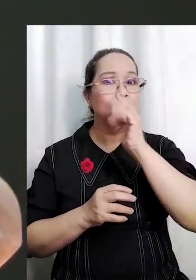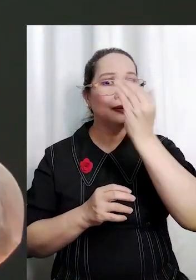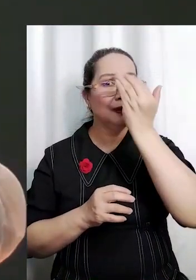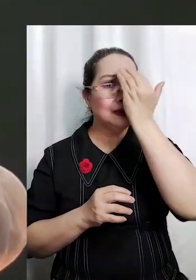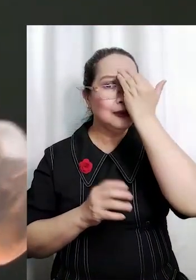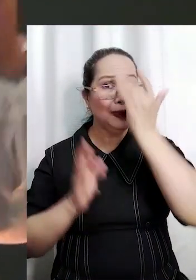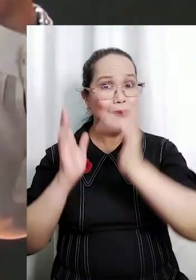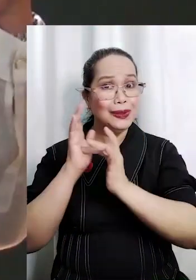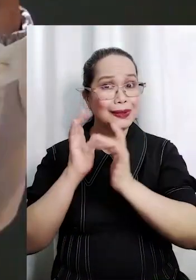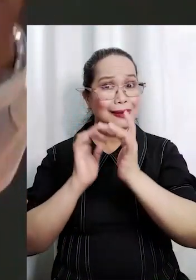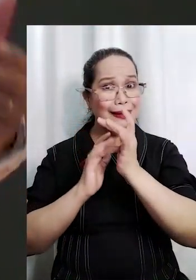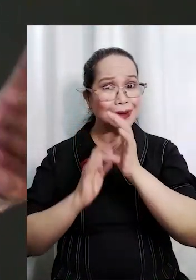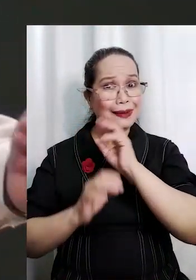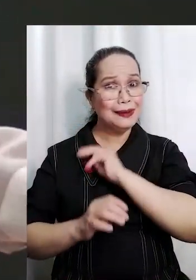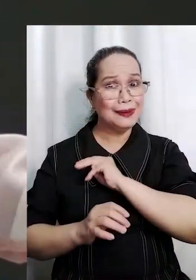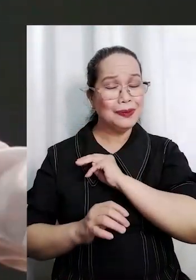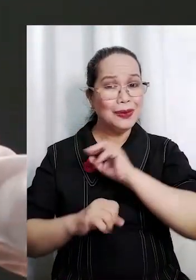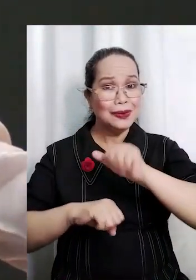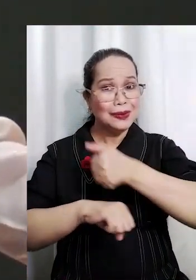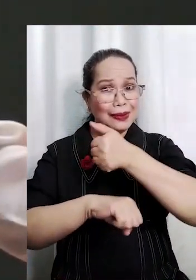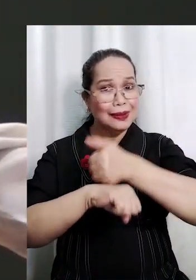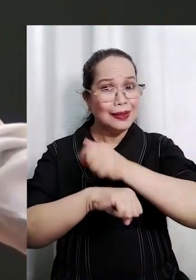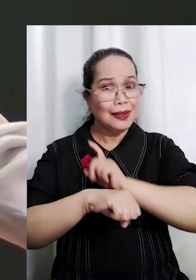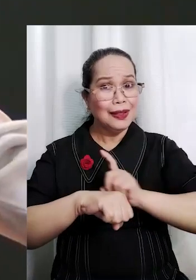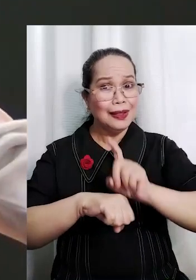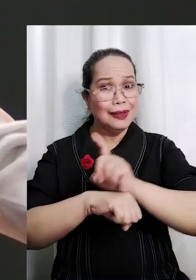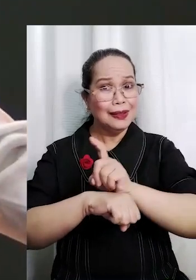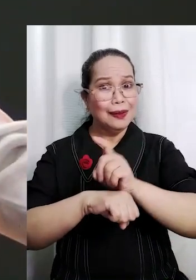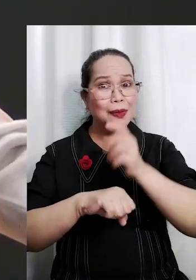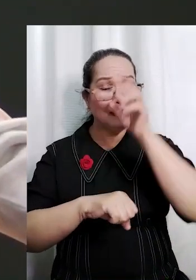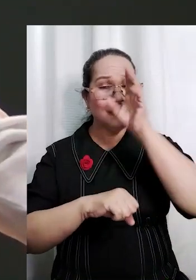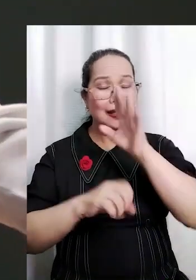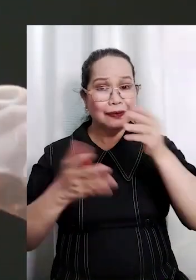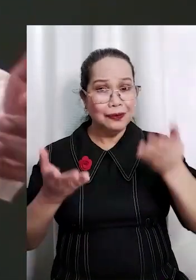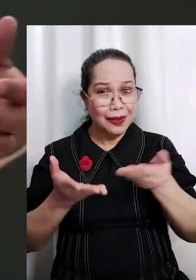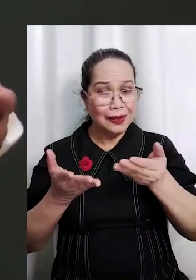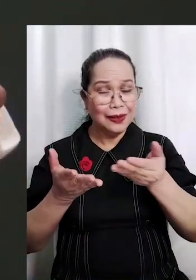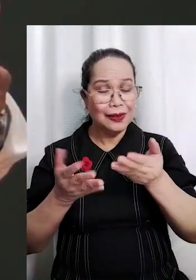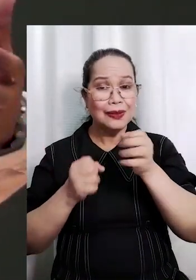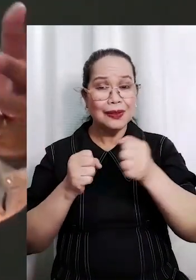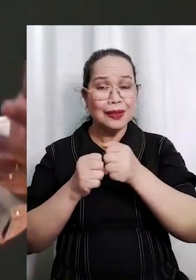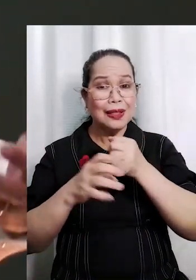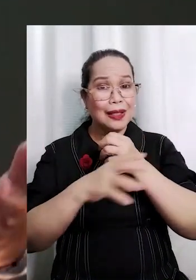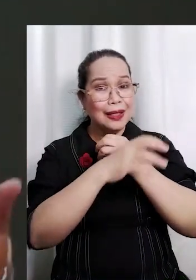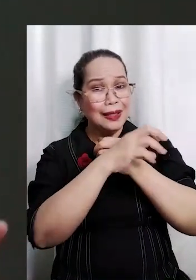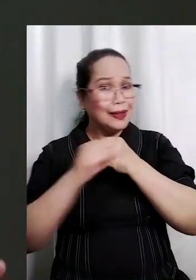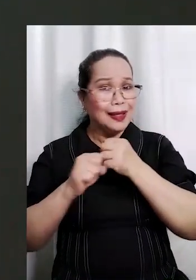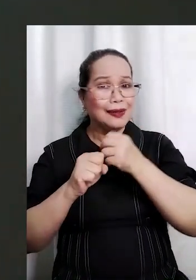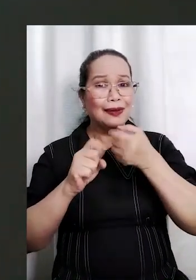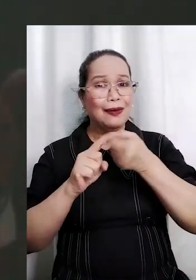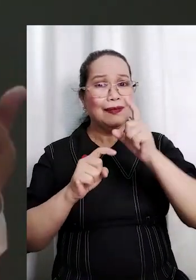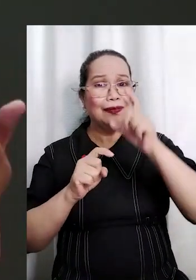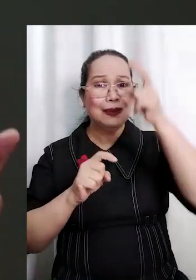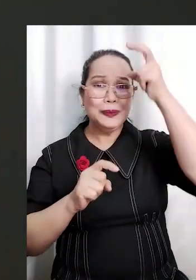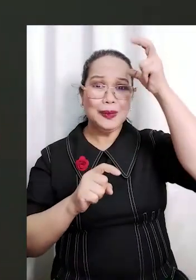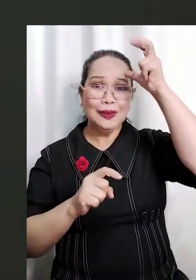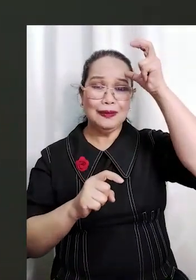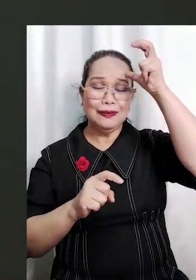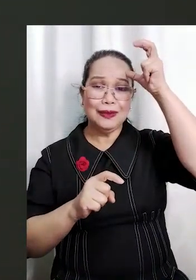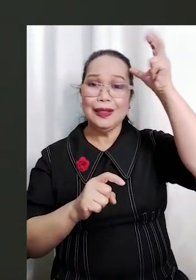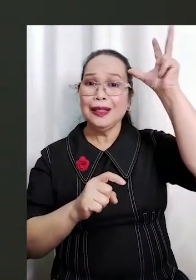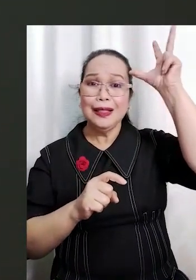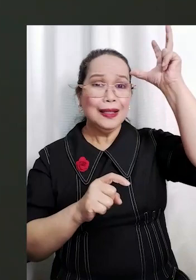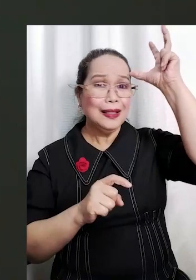Ang mission ni Jesus is to establish the kingdom of God here on earth. In other words, to take it away from the devil. The